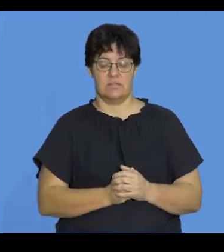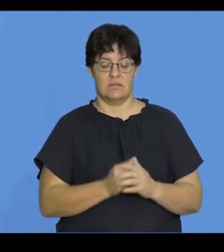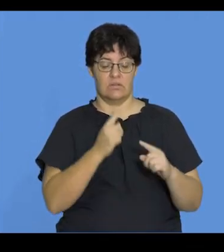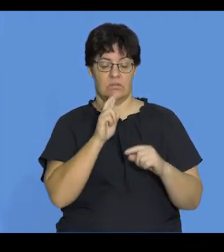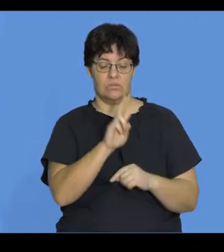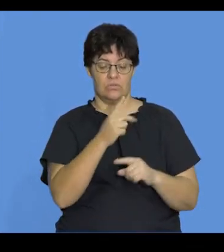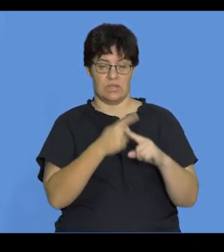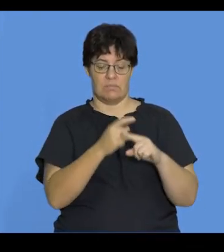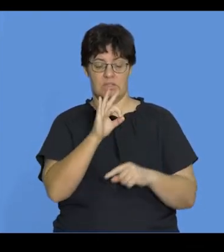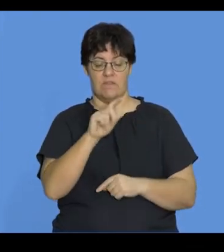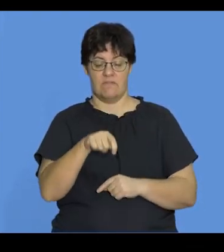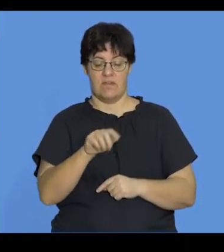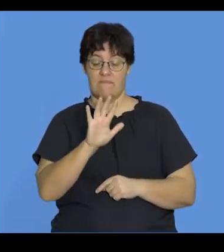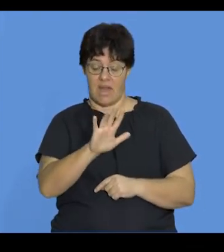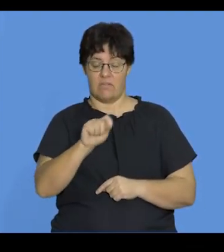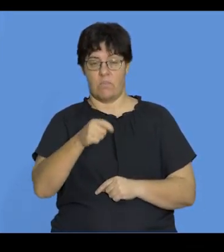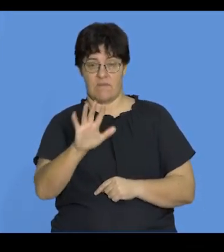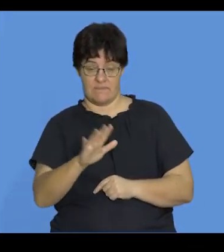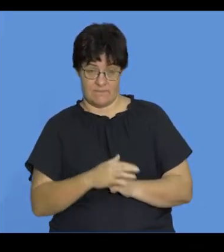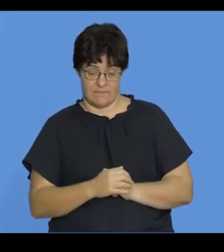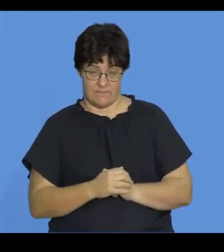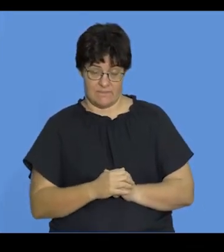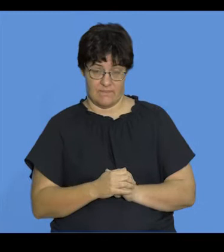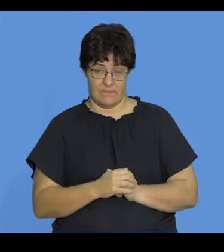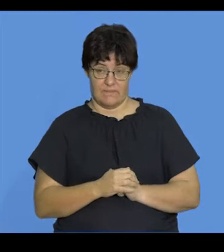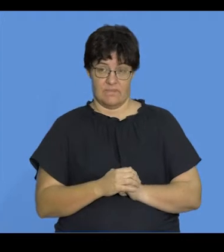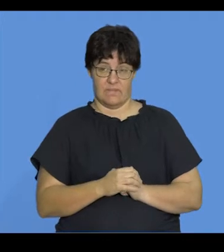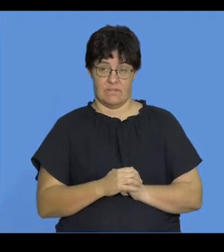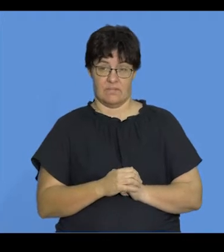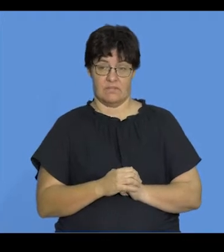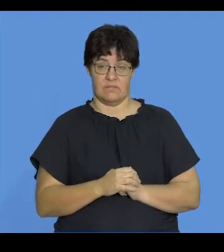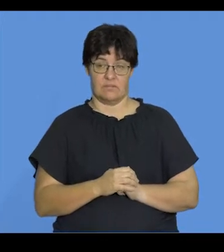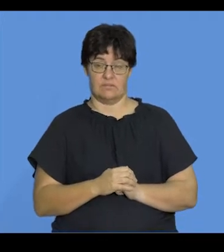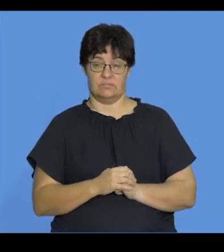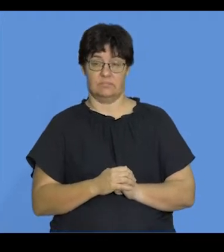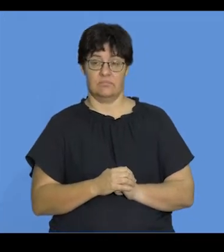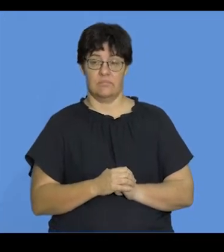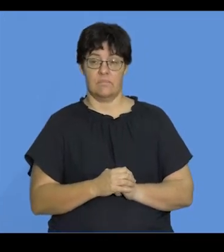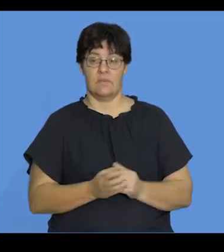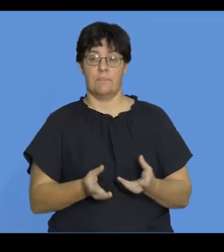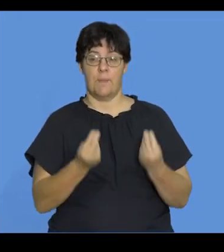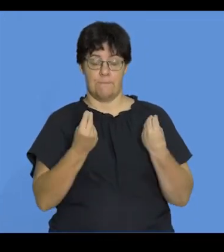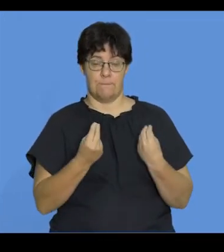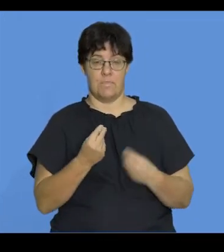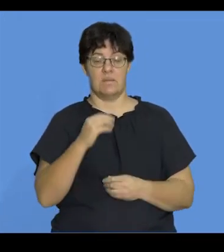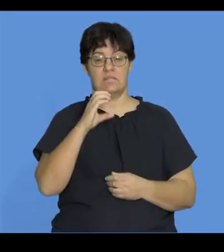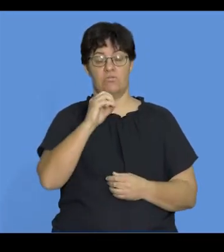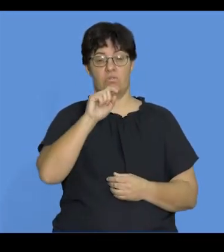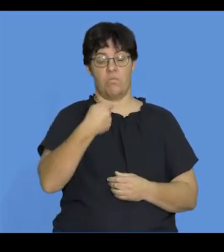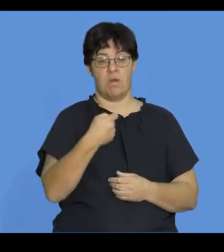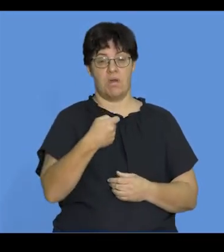2 multiplied by 35.5, okay? Right, close that bracket. Okay, this gives us a value